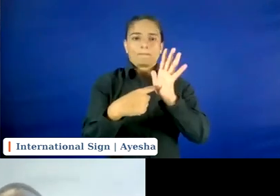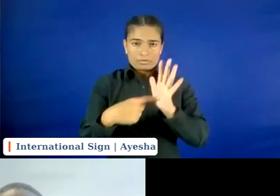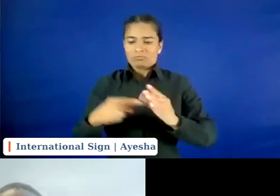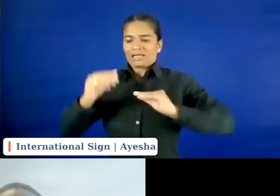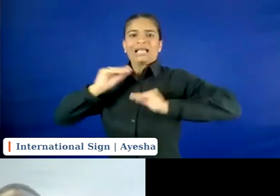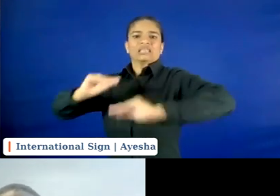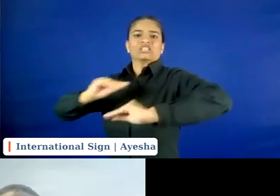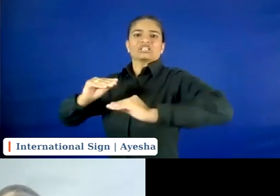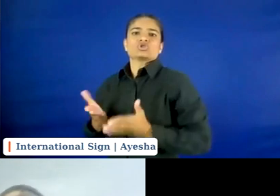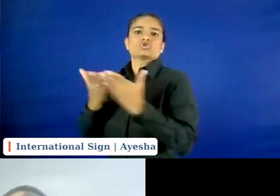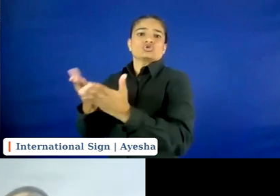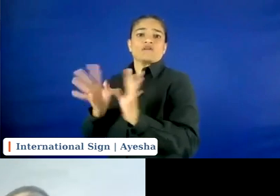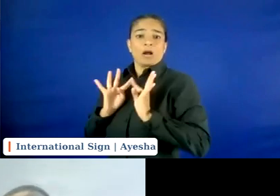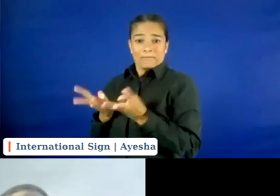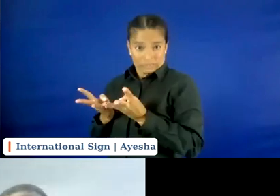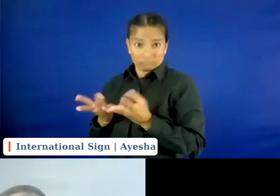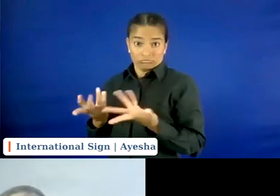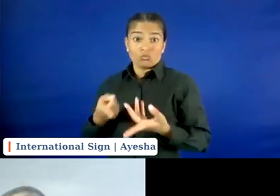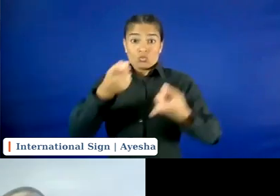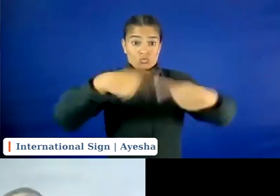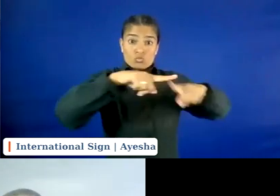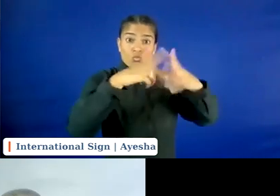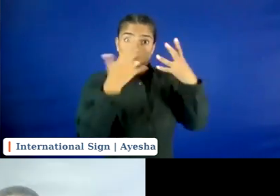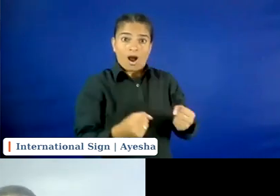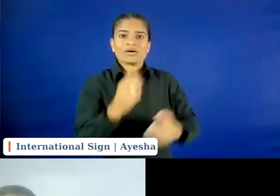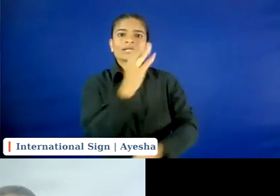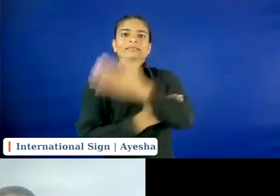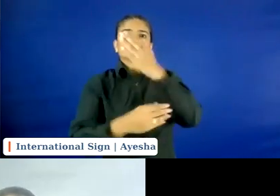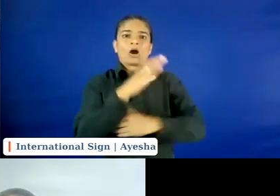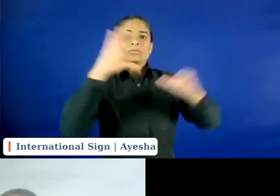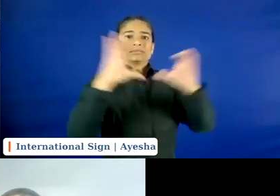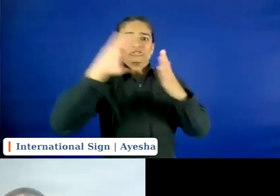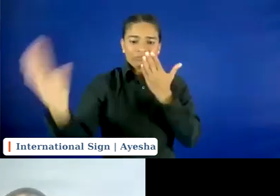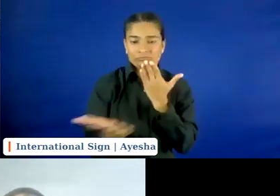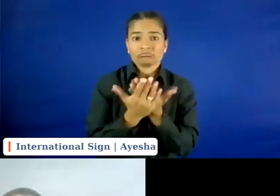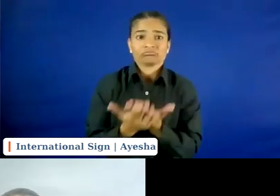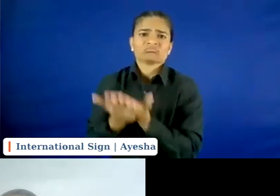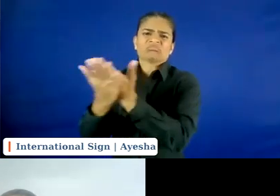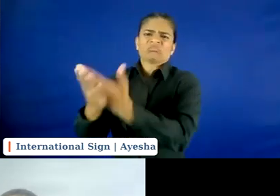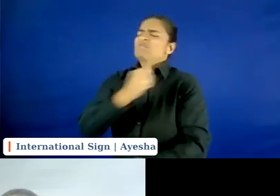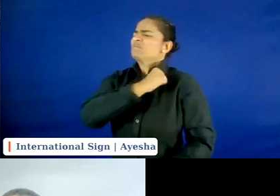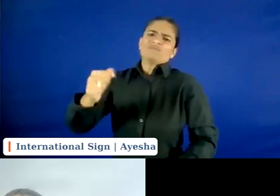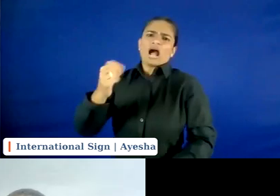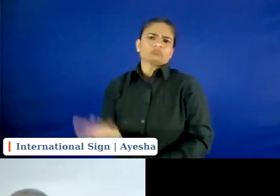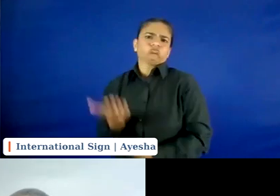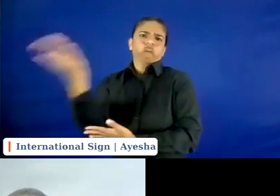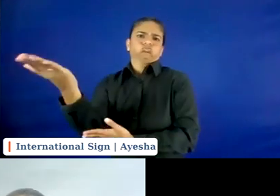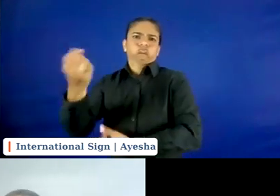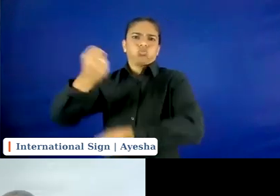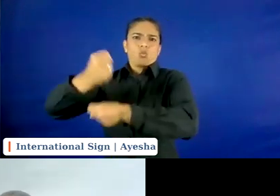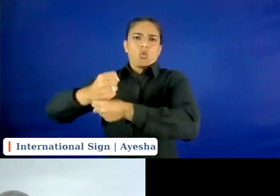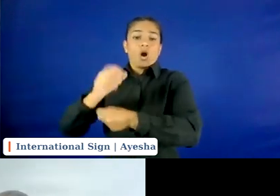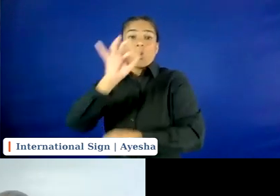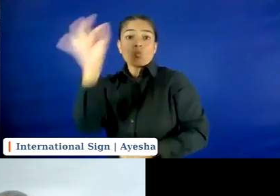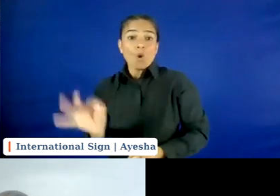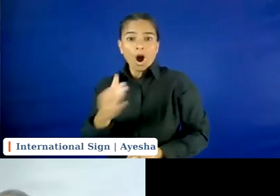are almost 100% guaranteed because of that quota that is being allocated to you. So employers within the private